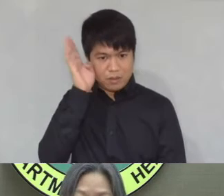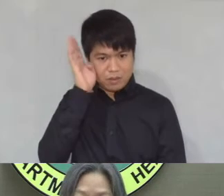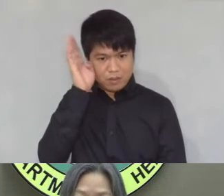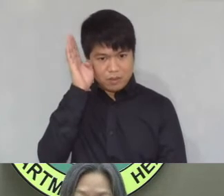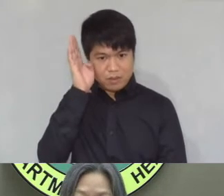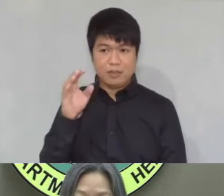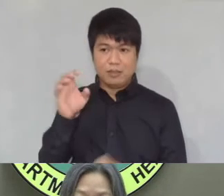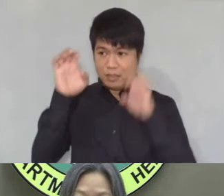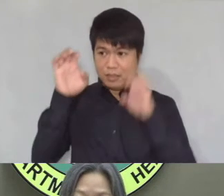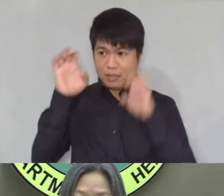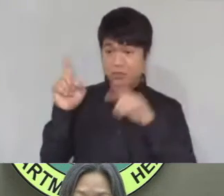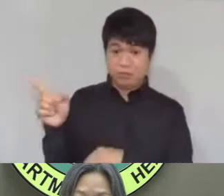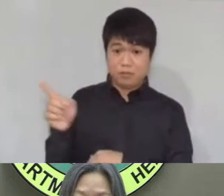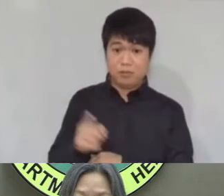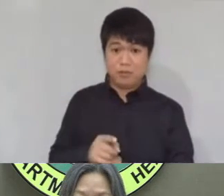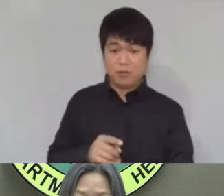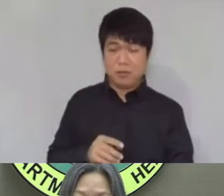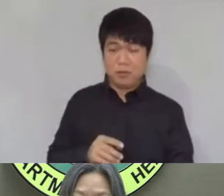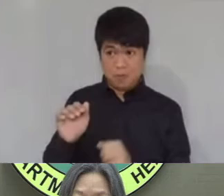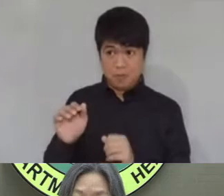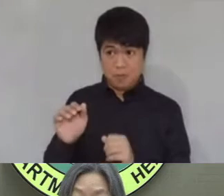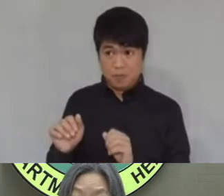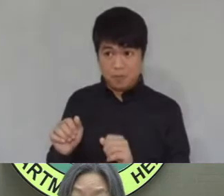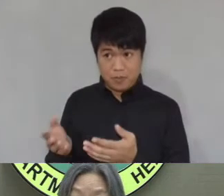Nemuel Fahutagana, also an educator.